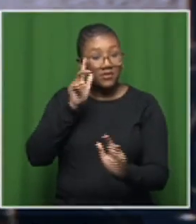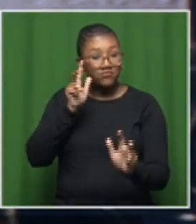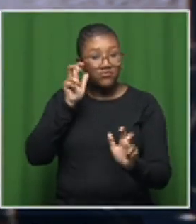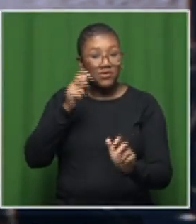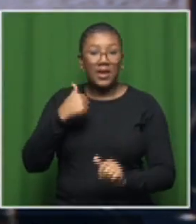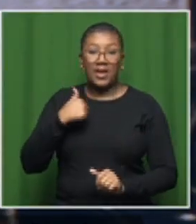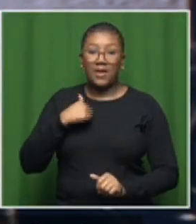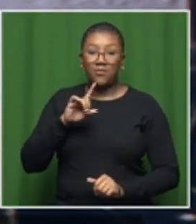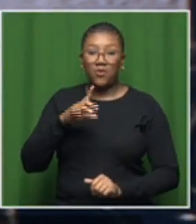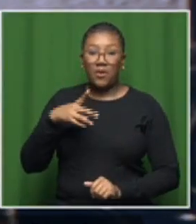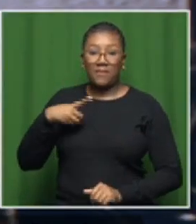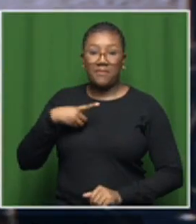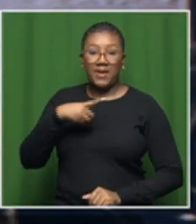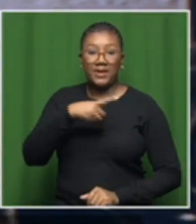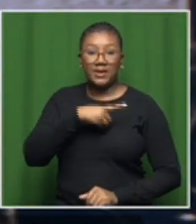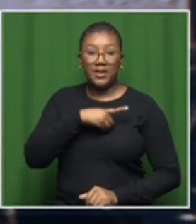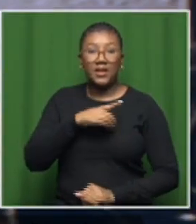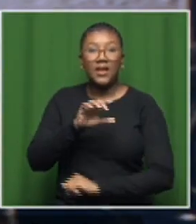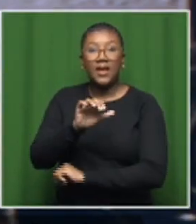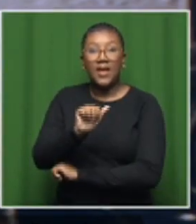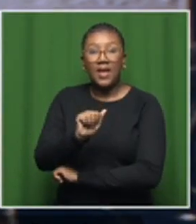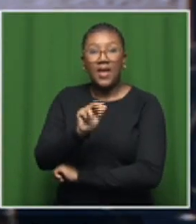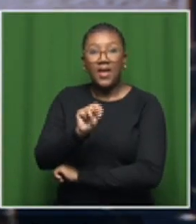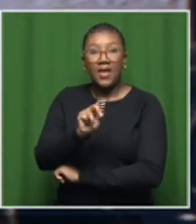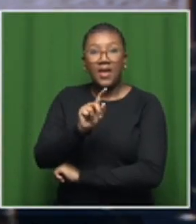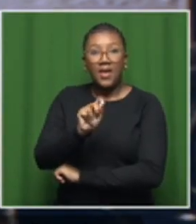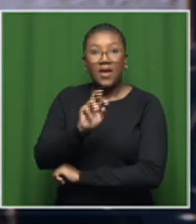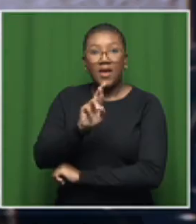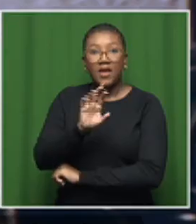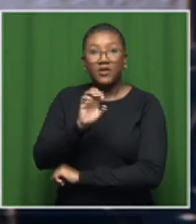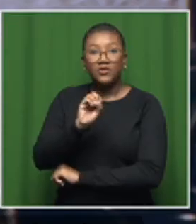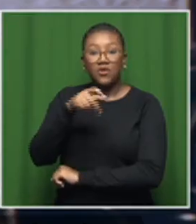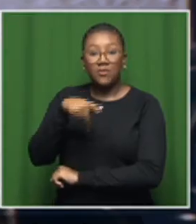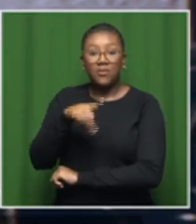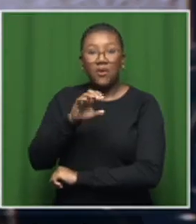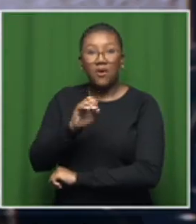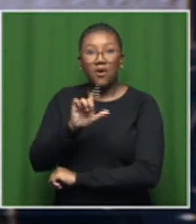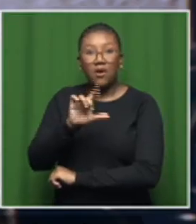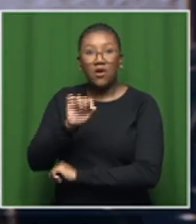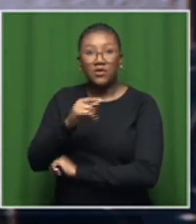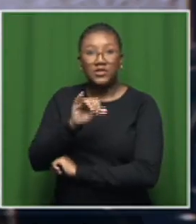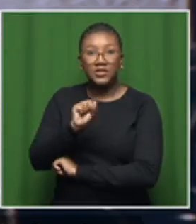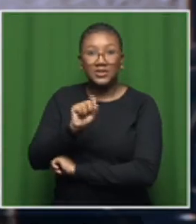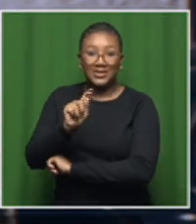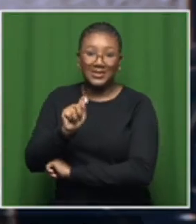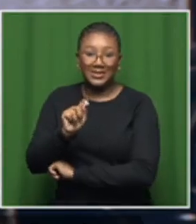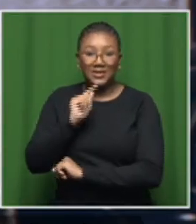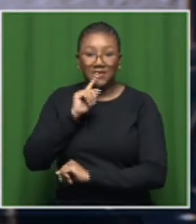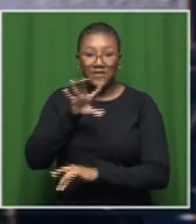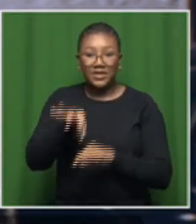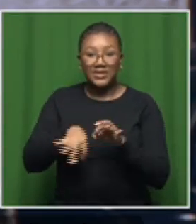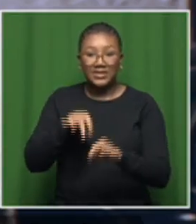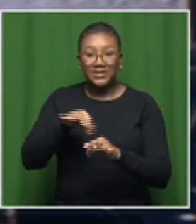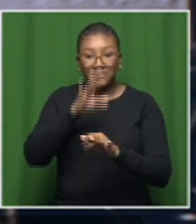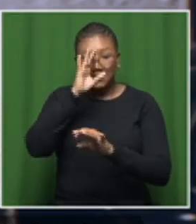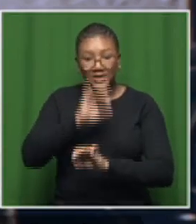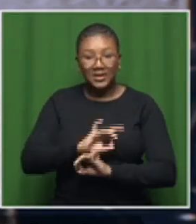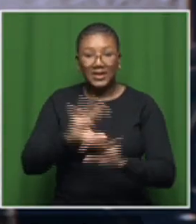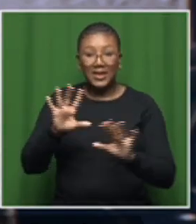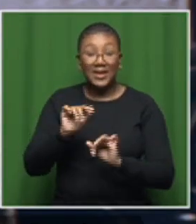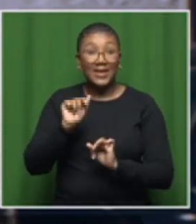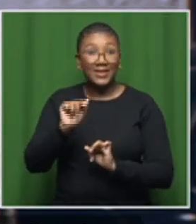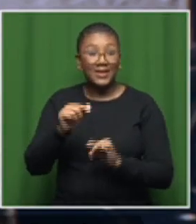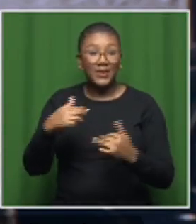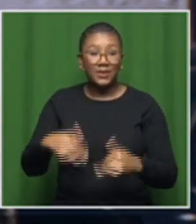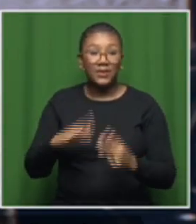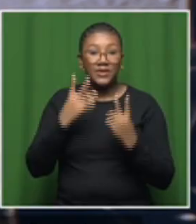anthropologist, which means I'm not the person who says this is what's wrong with you. I'm the person that understands how you experience something. And we're seeing such a rapid